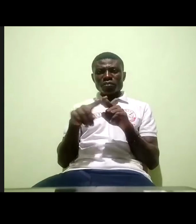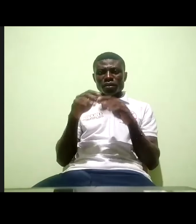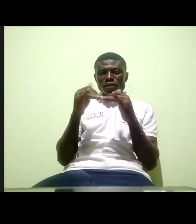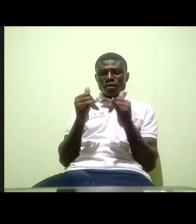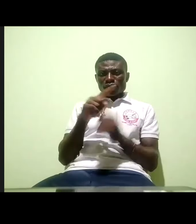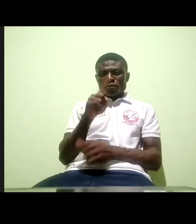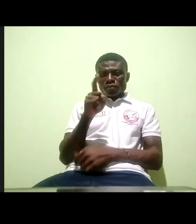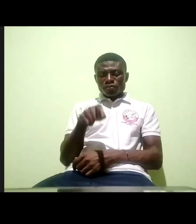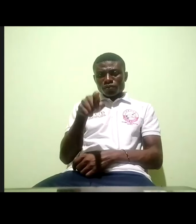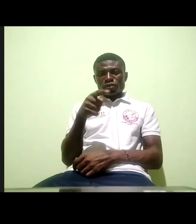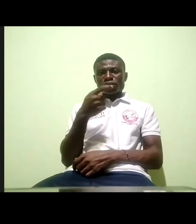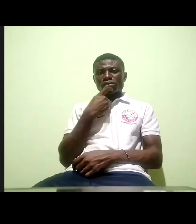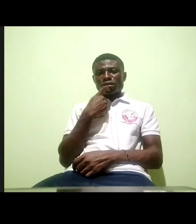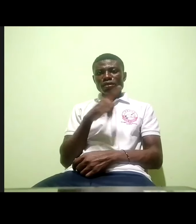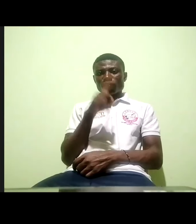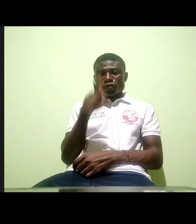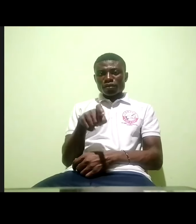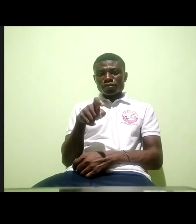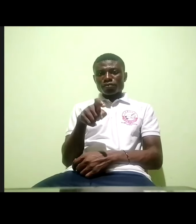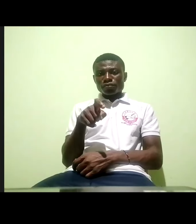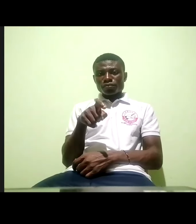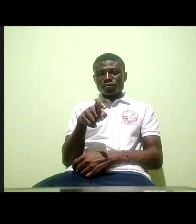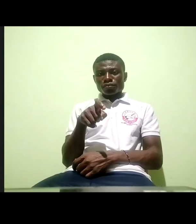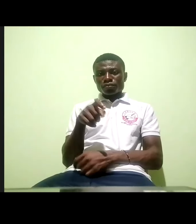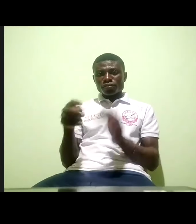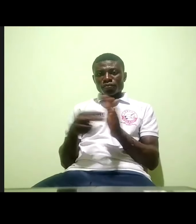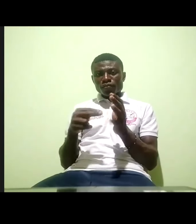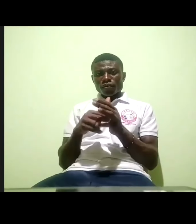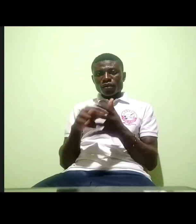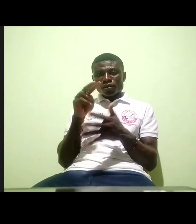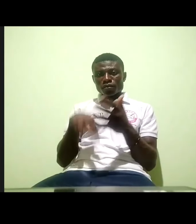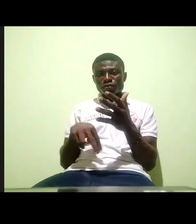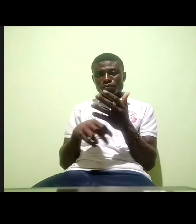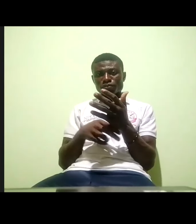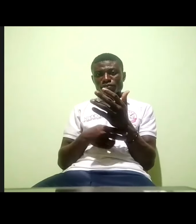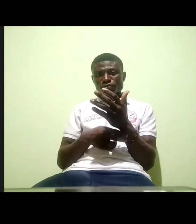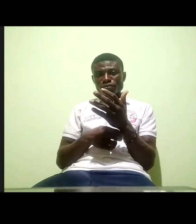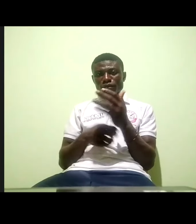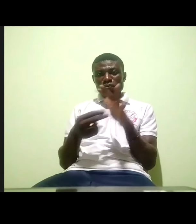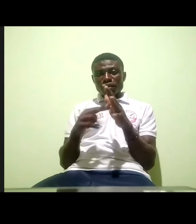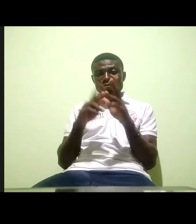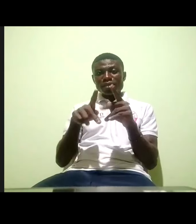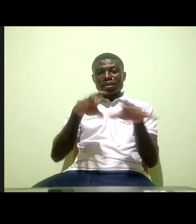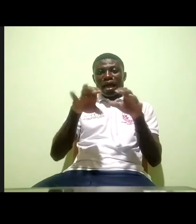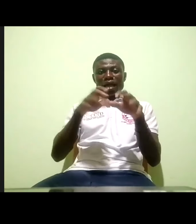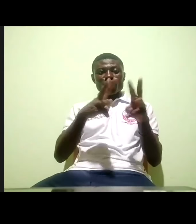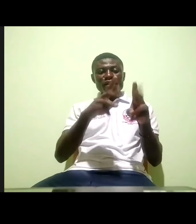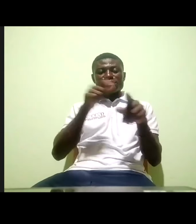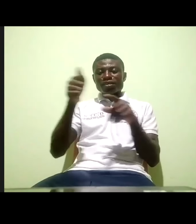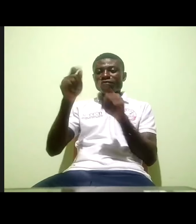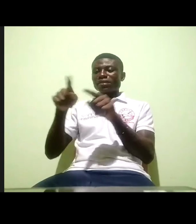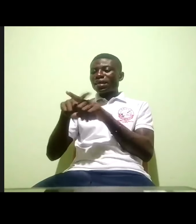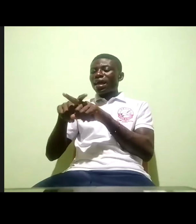have any idea about what a person? Even I am looking at the chat. Please, how can one be of help to an adult with